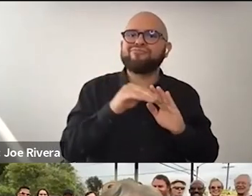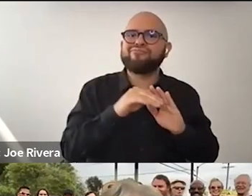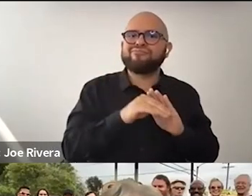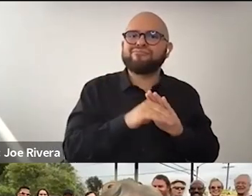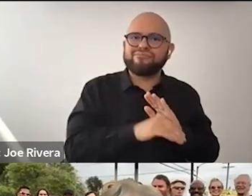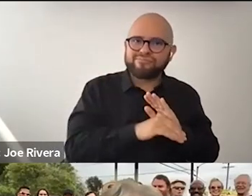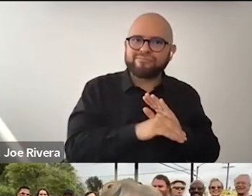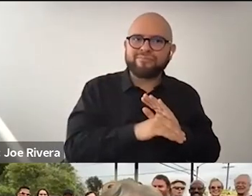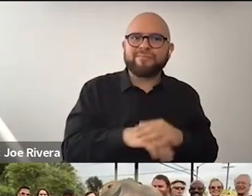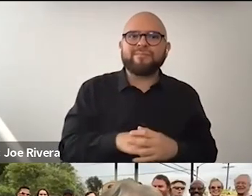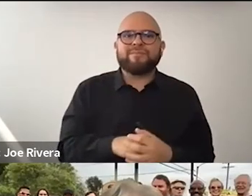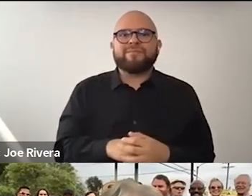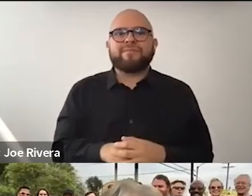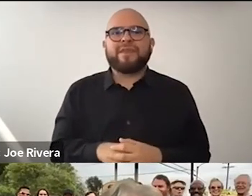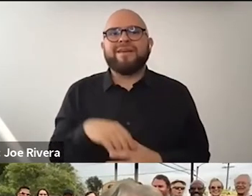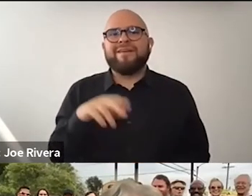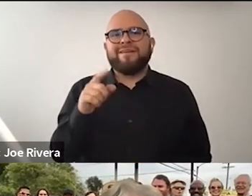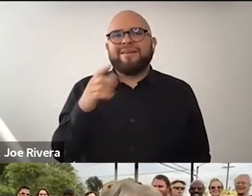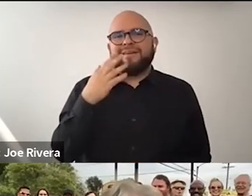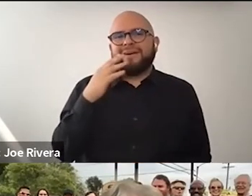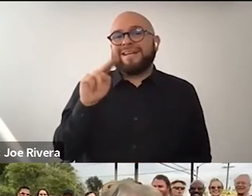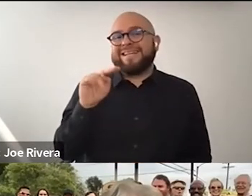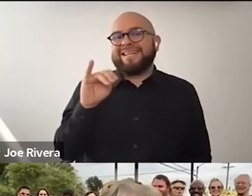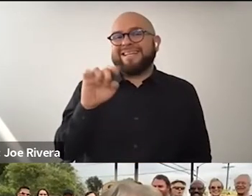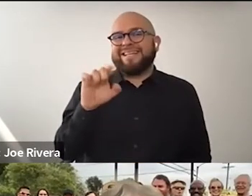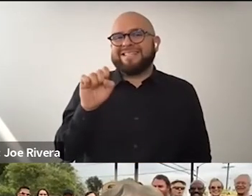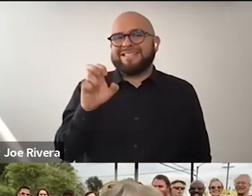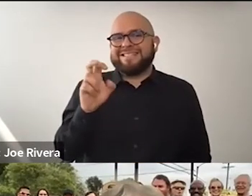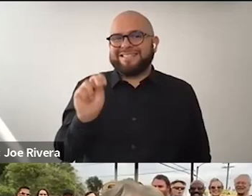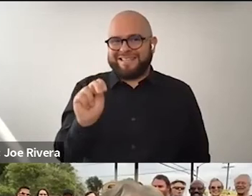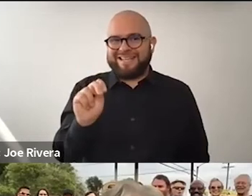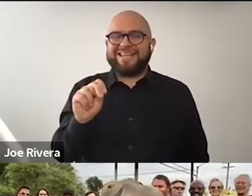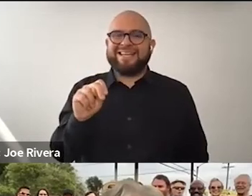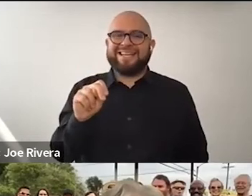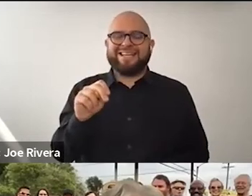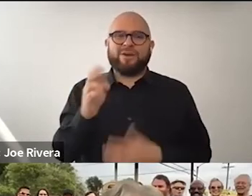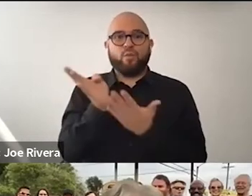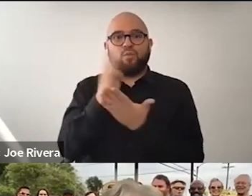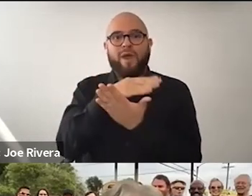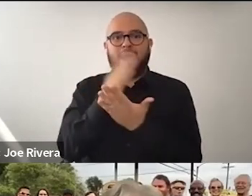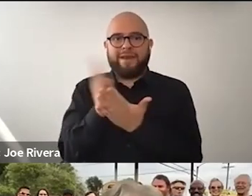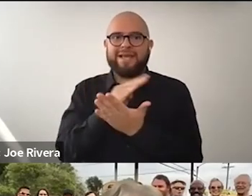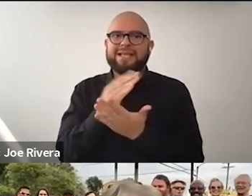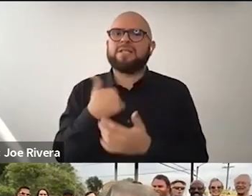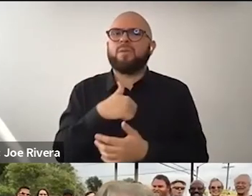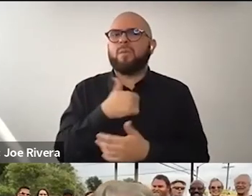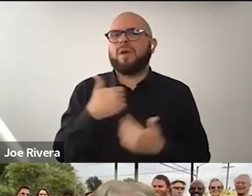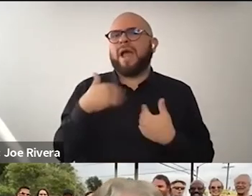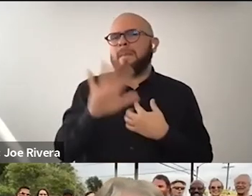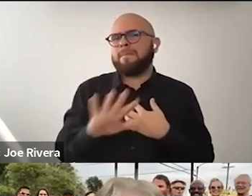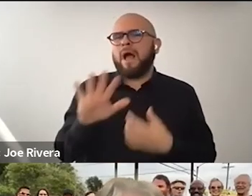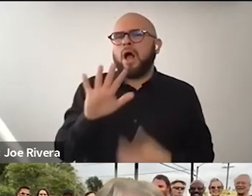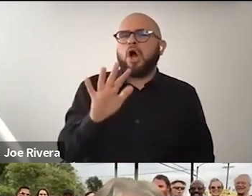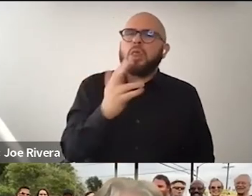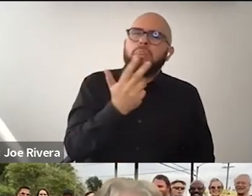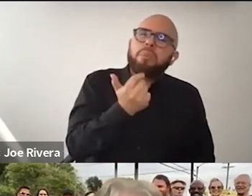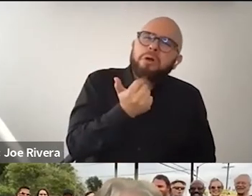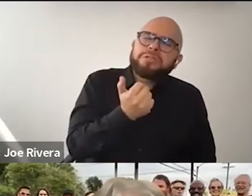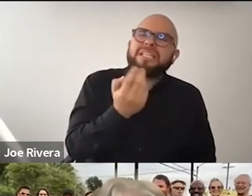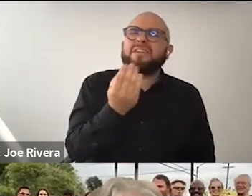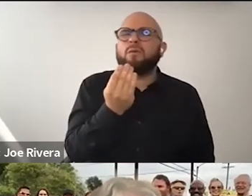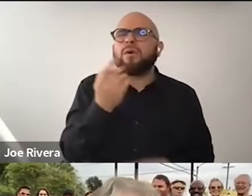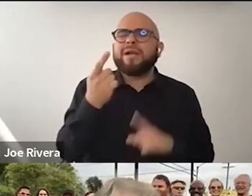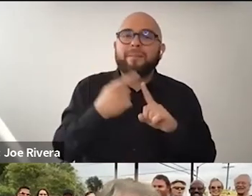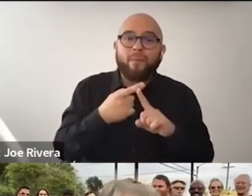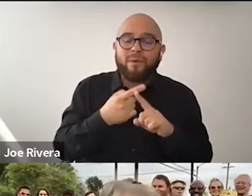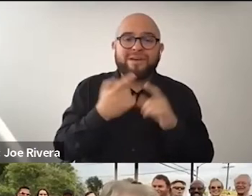top ratings would be maybe 14, 13 points at a given time. Now they're down to 6 for the highest station. And the only station